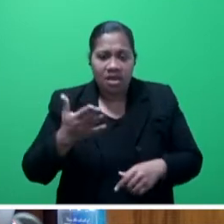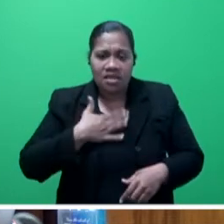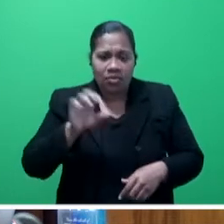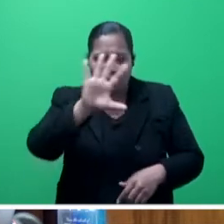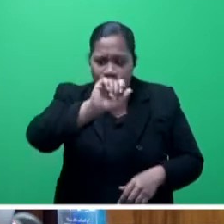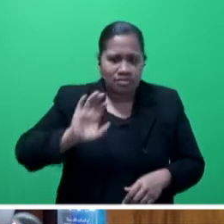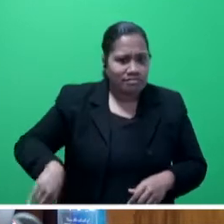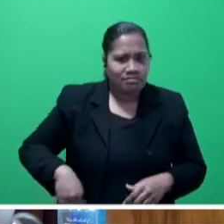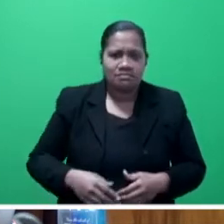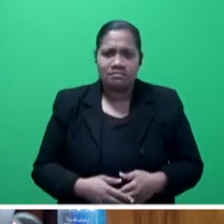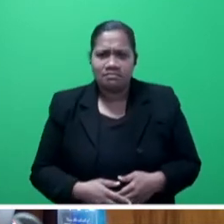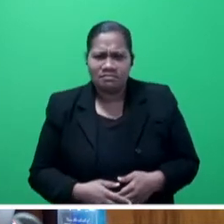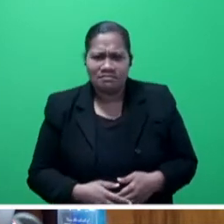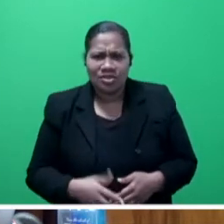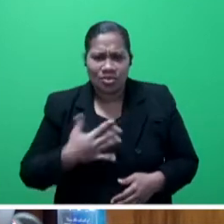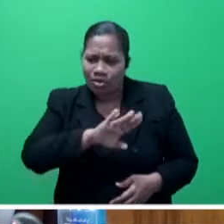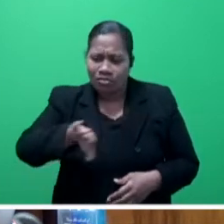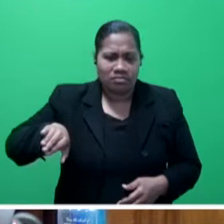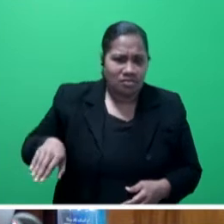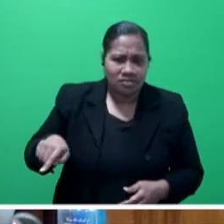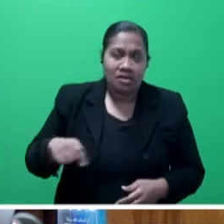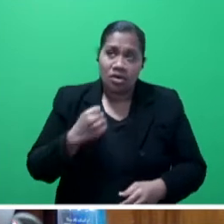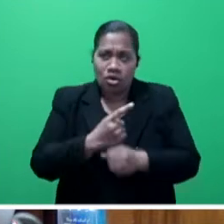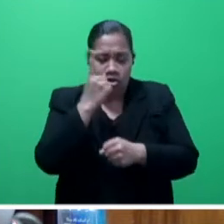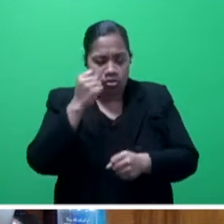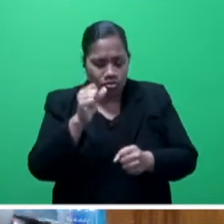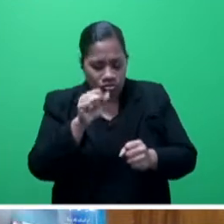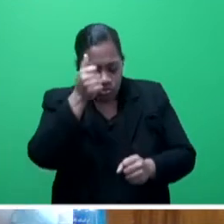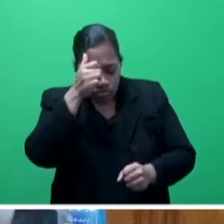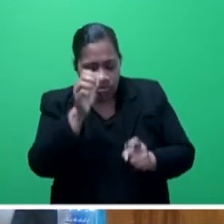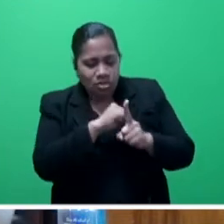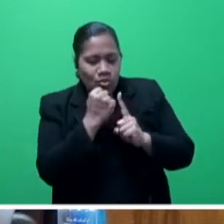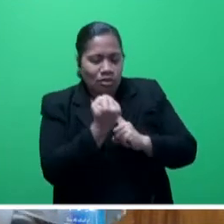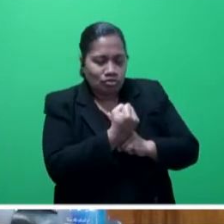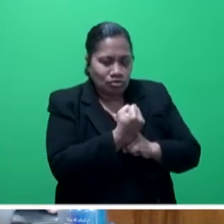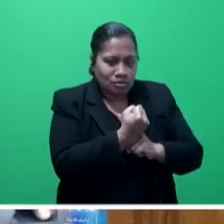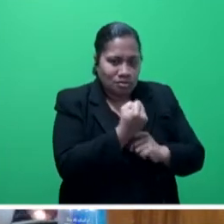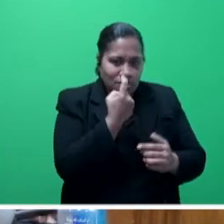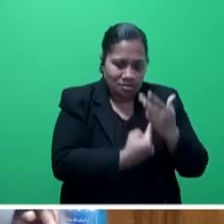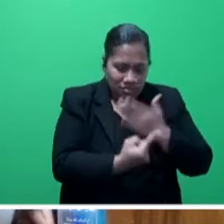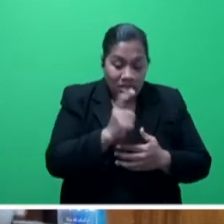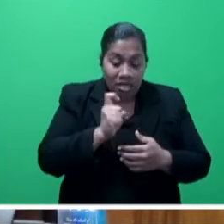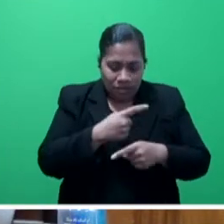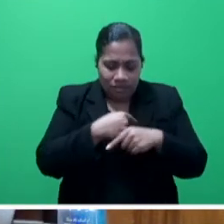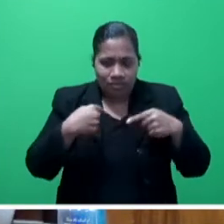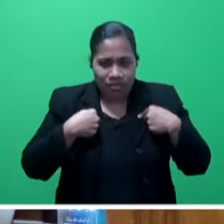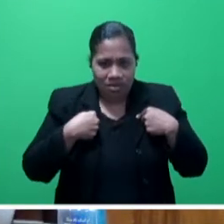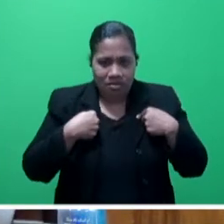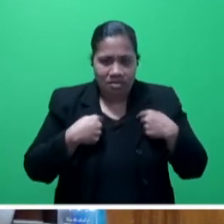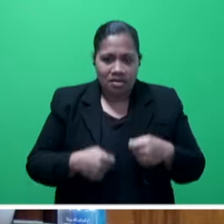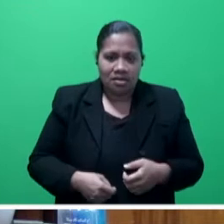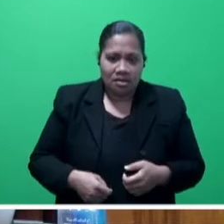bus. God knows what the situation and state of affairs we would have been had they been leading the